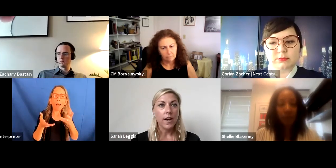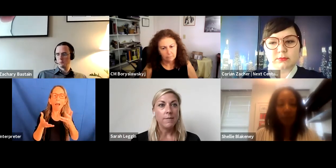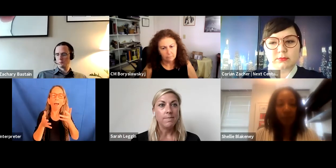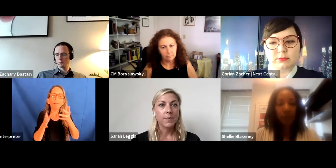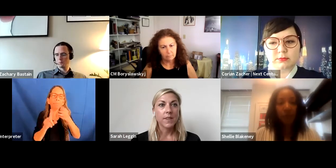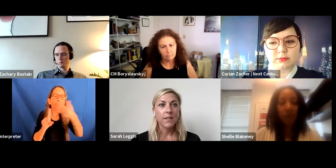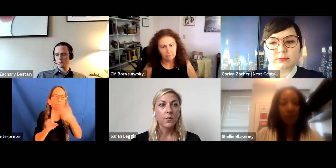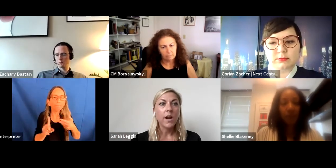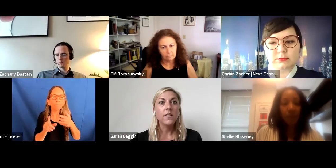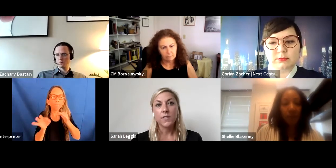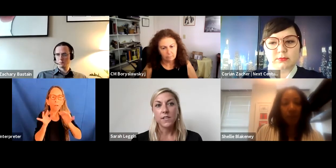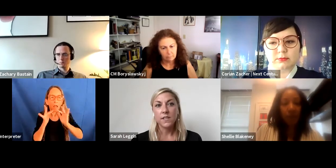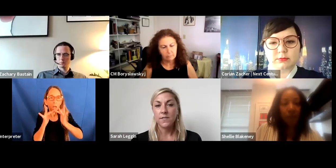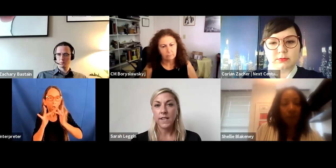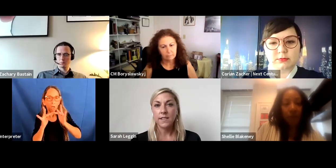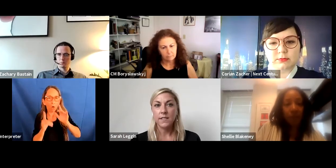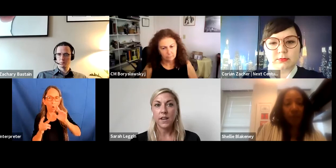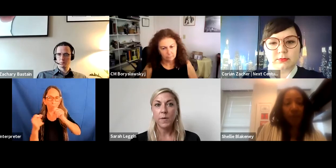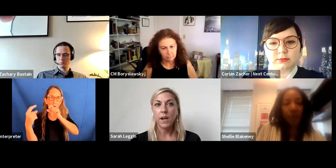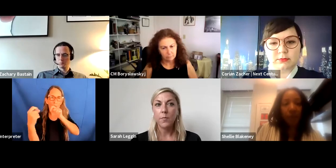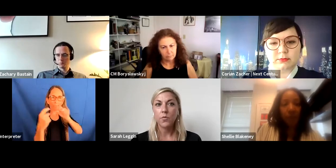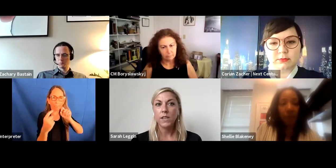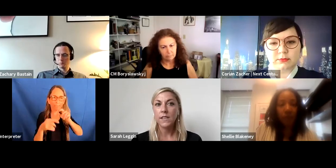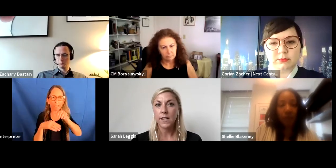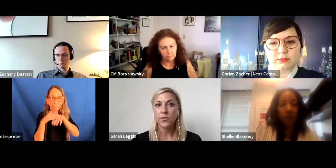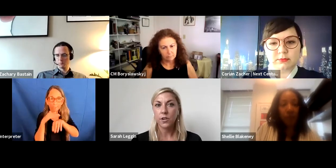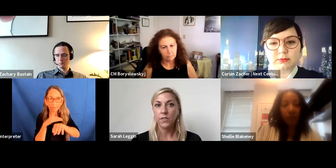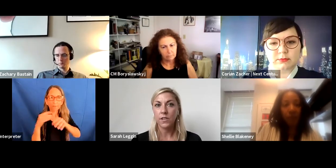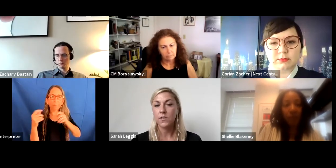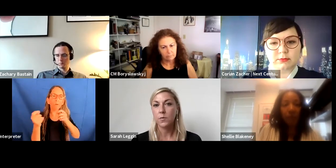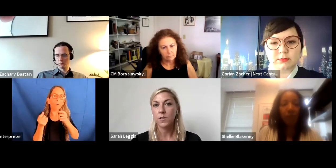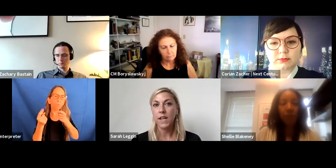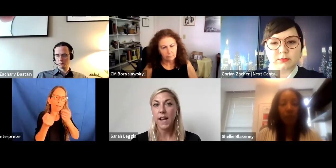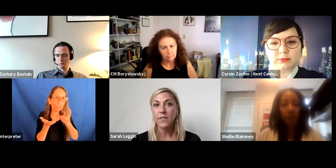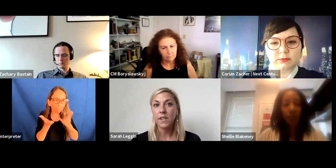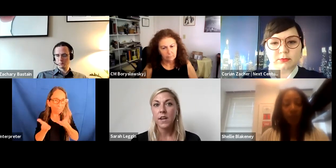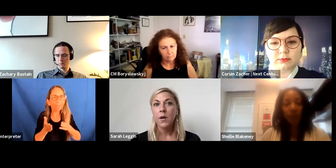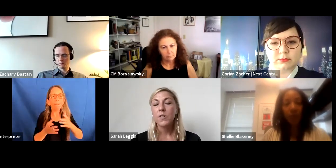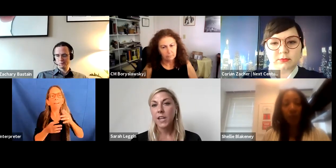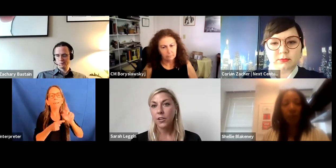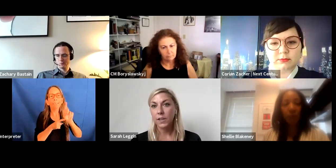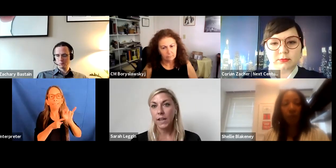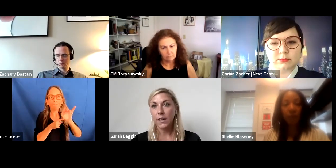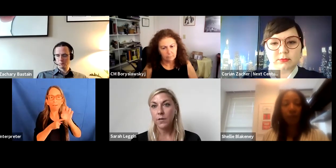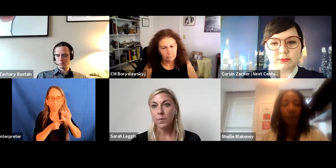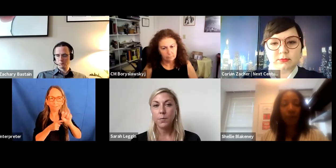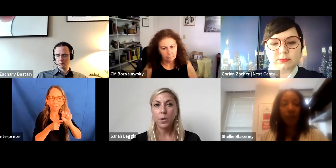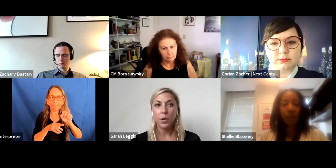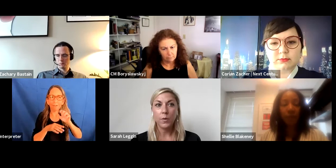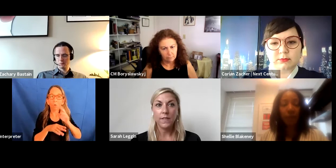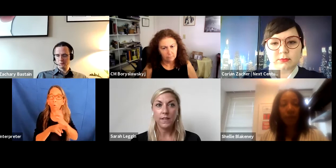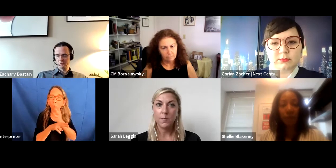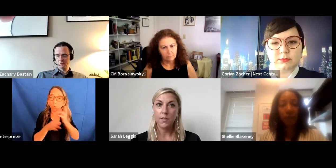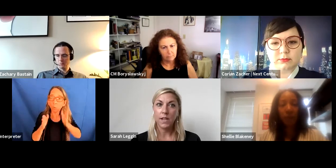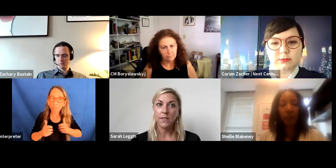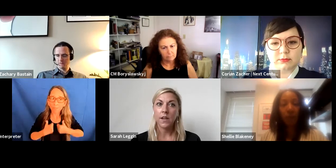So wireless services and devices have become really central to consumers' lives, particularly for people